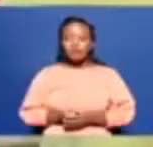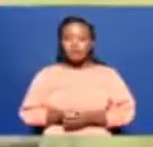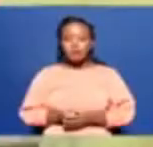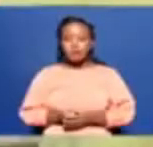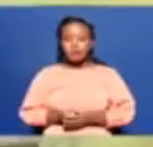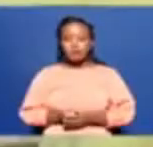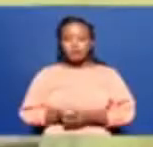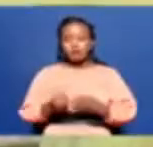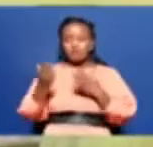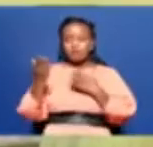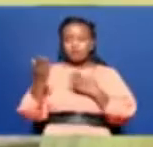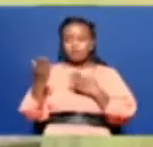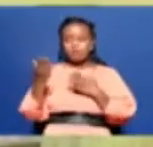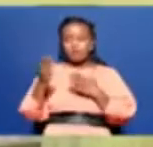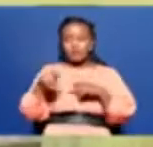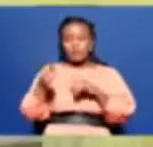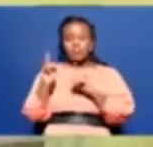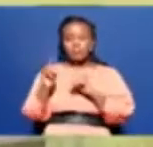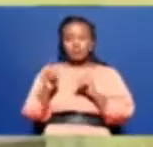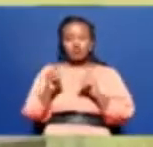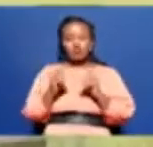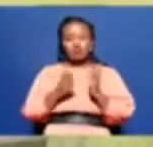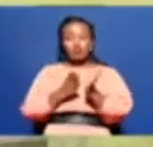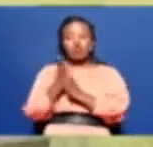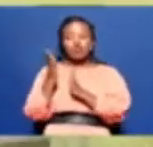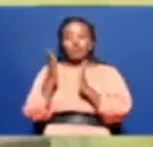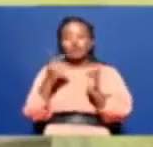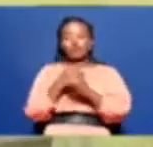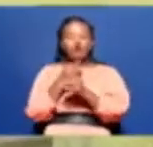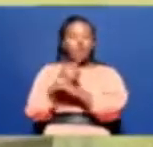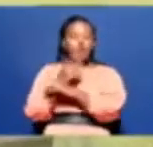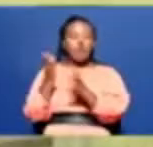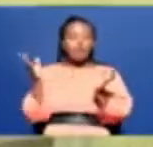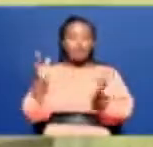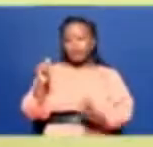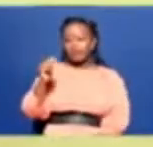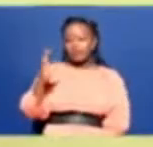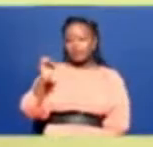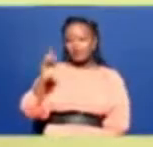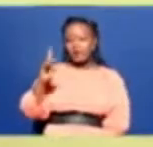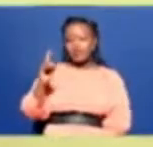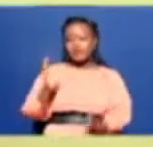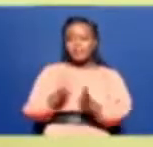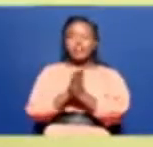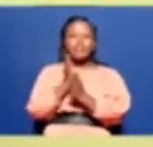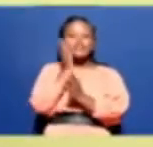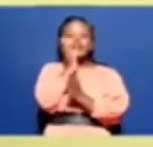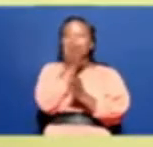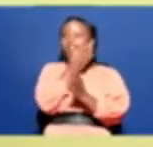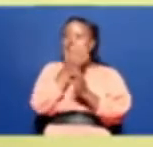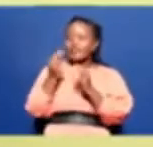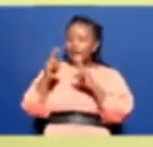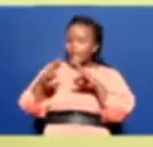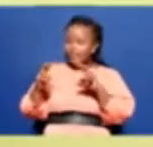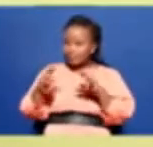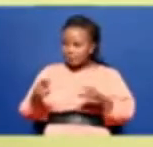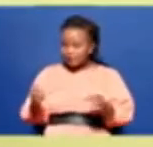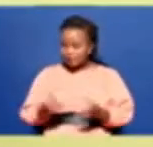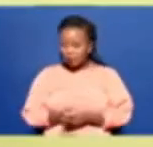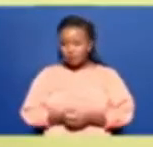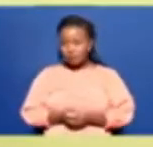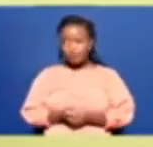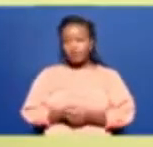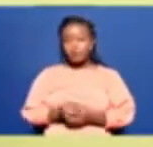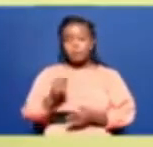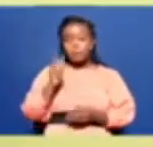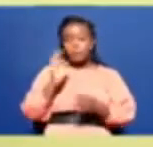That is carried out for density, velocity, acidity, and color inspection. That glass, we check the opacity. If you